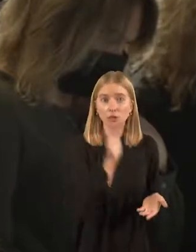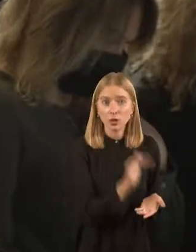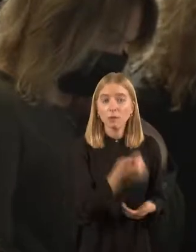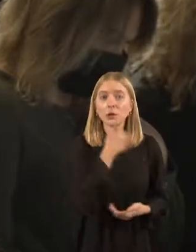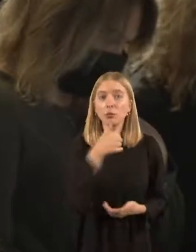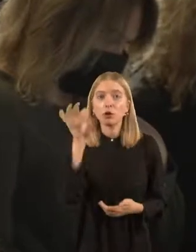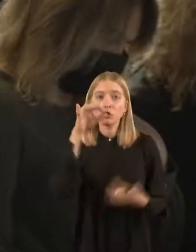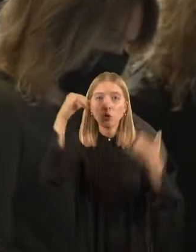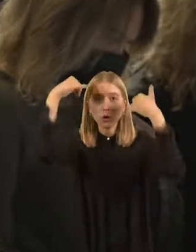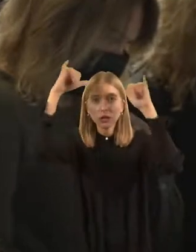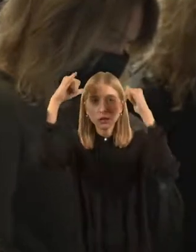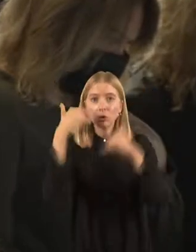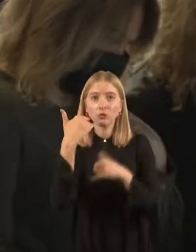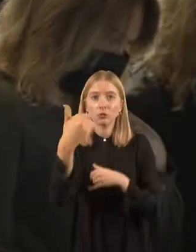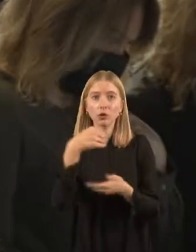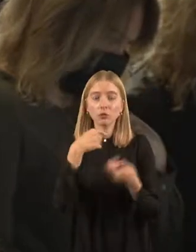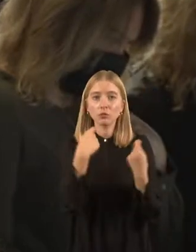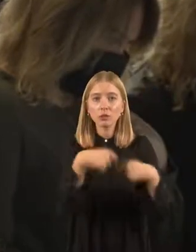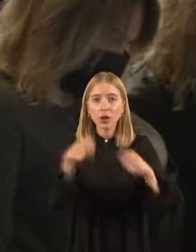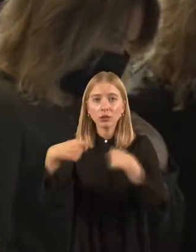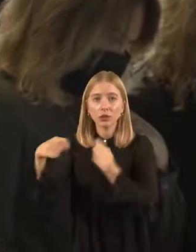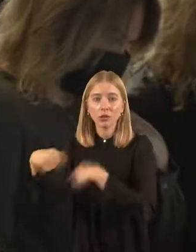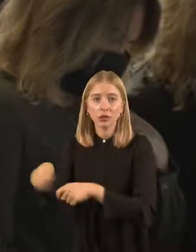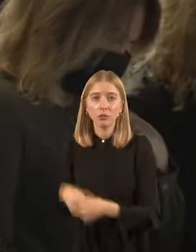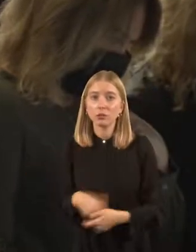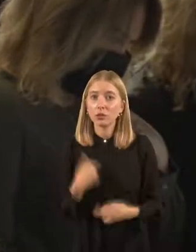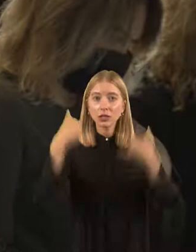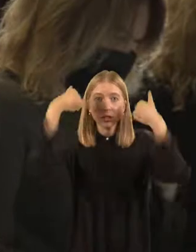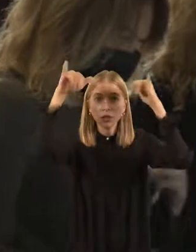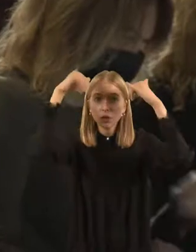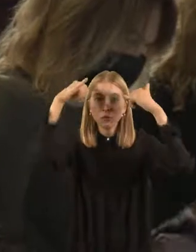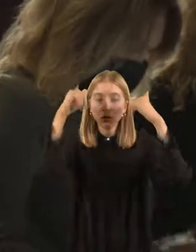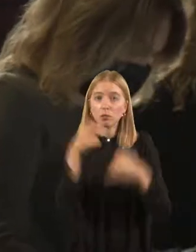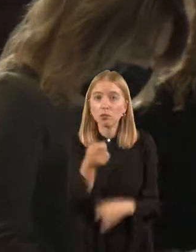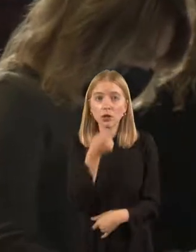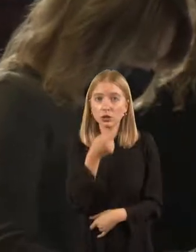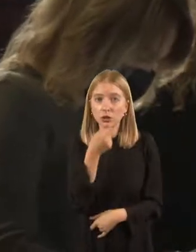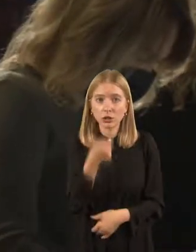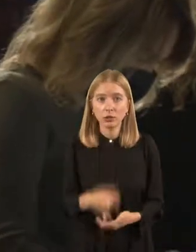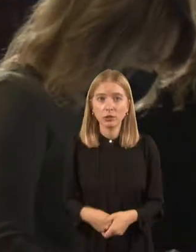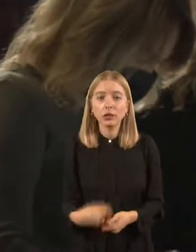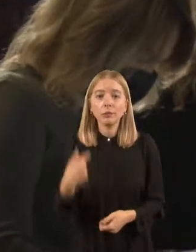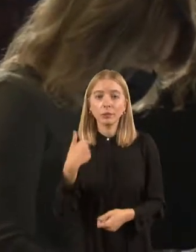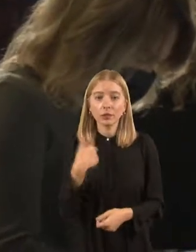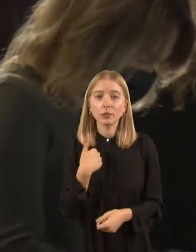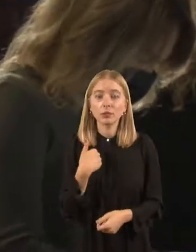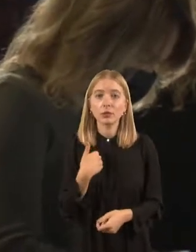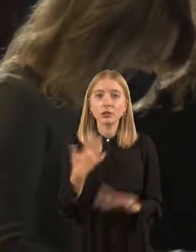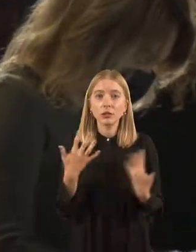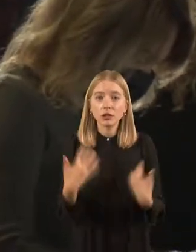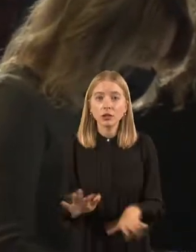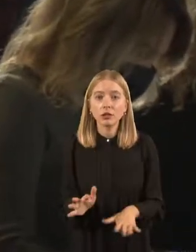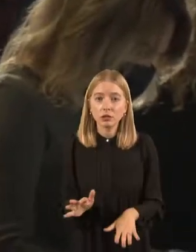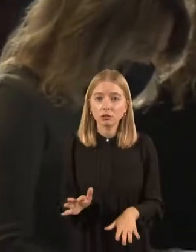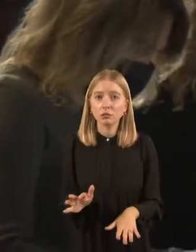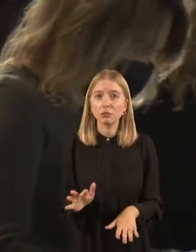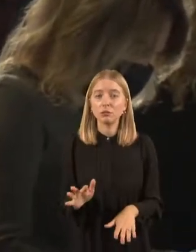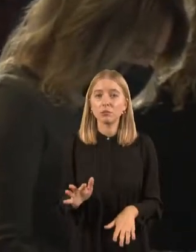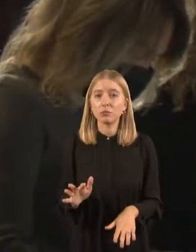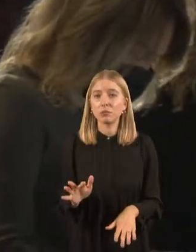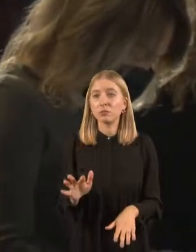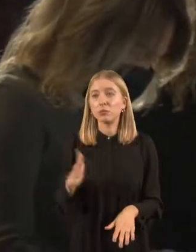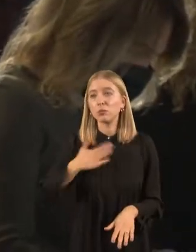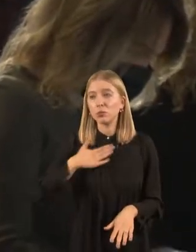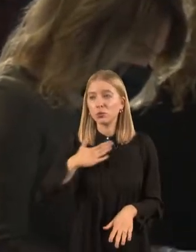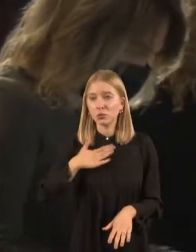we will lose because our production will decrease. What happened to our animal farming? I